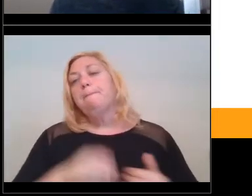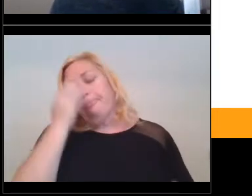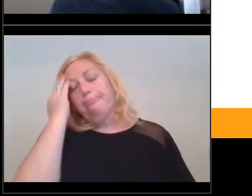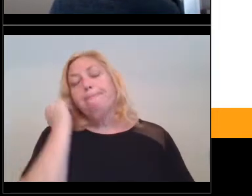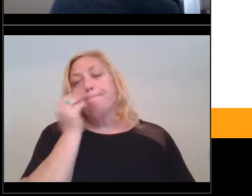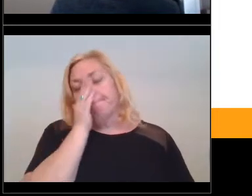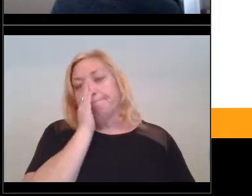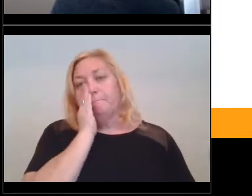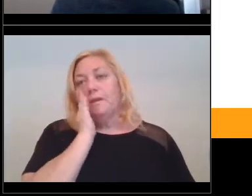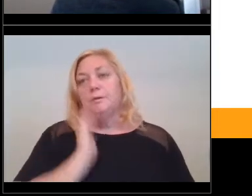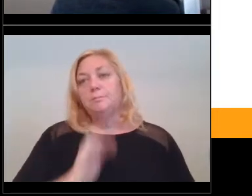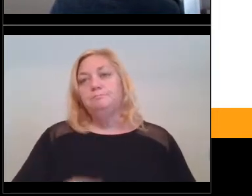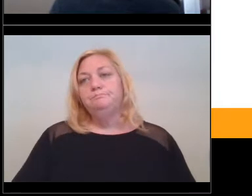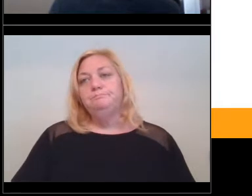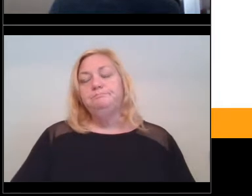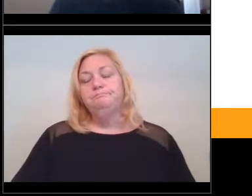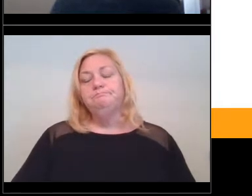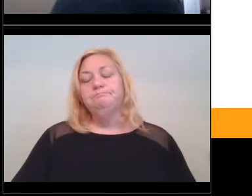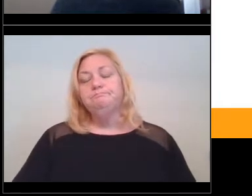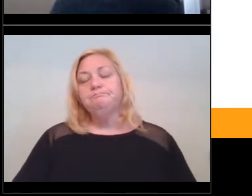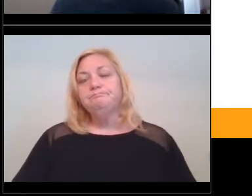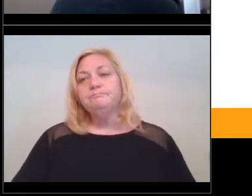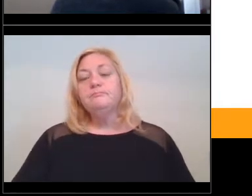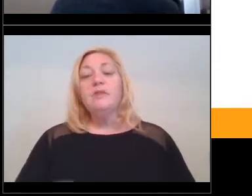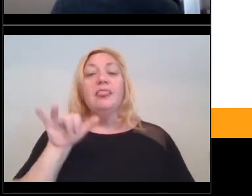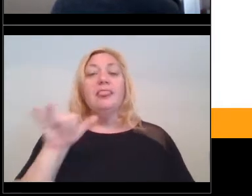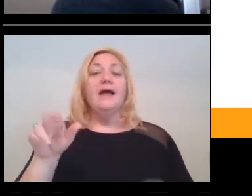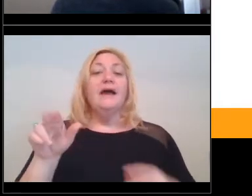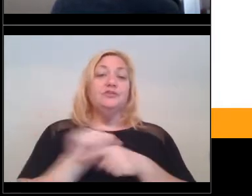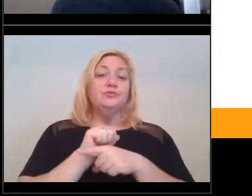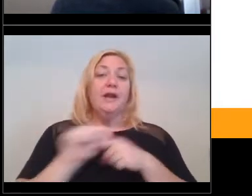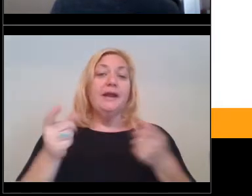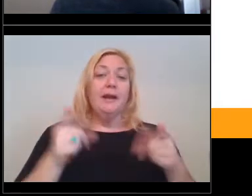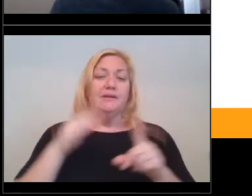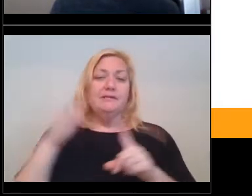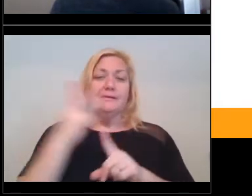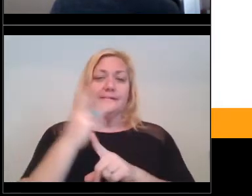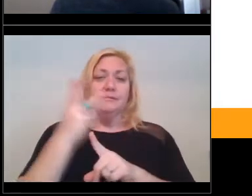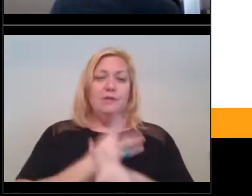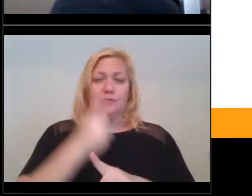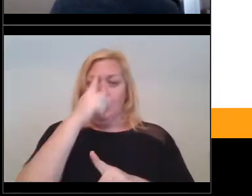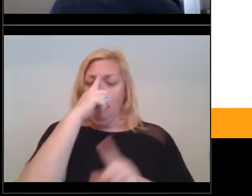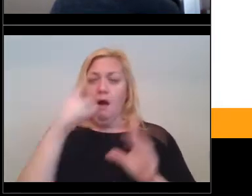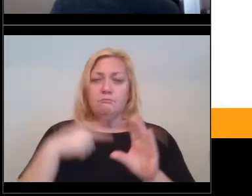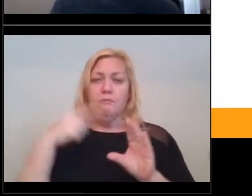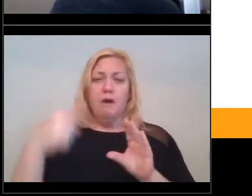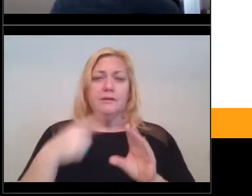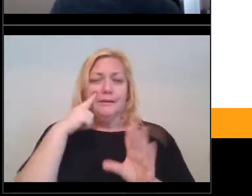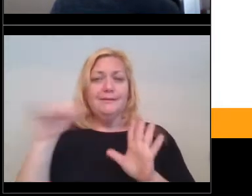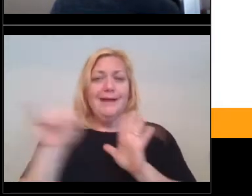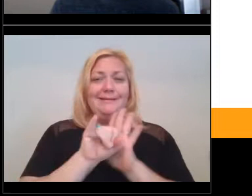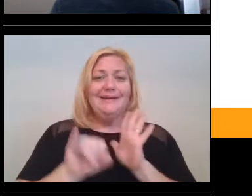And that training is going to take place over the next 6 months. And so the thought process here is